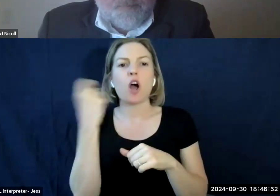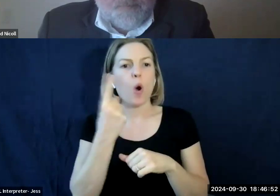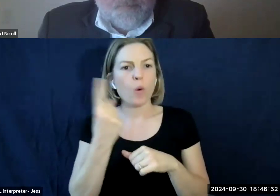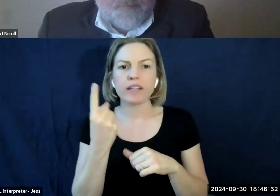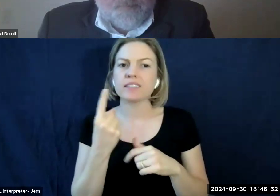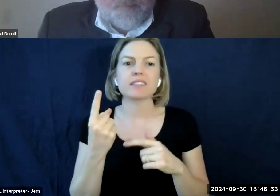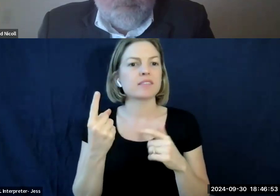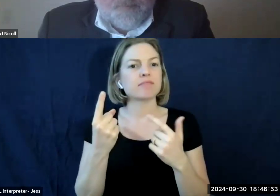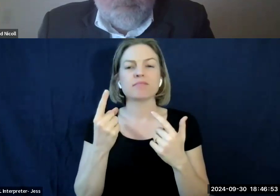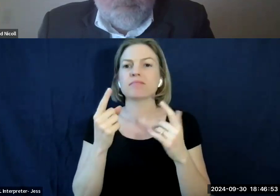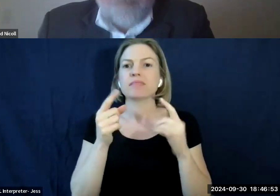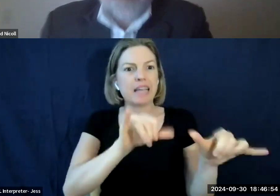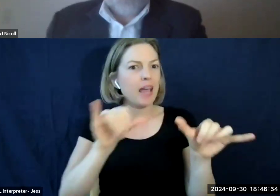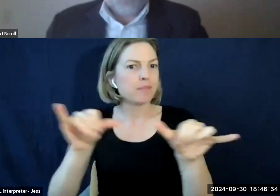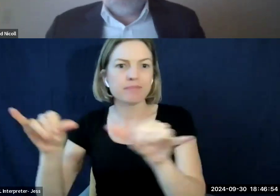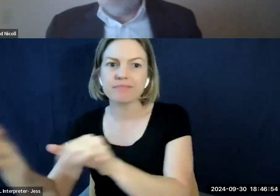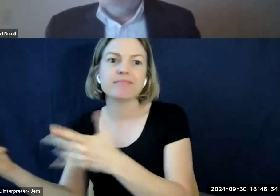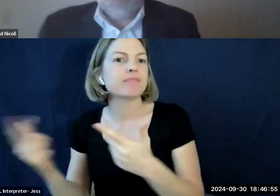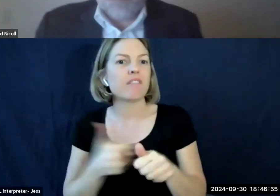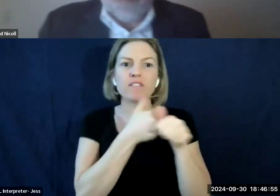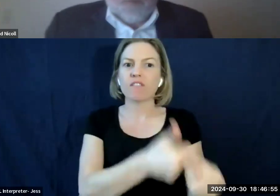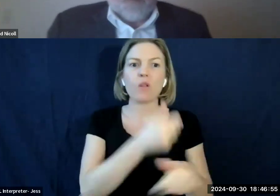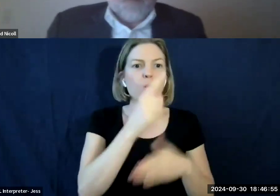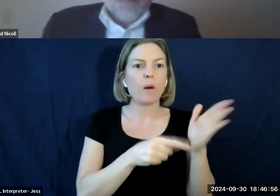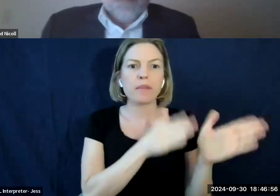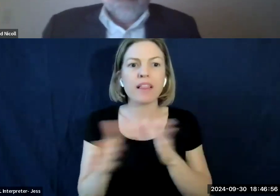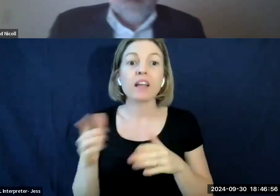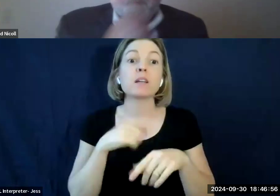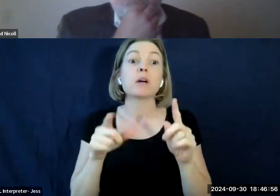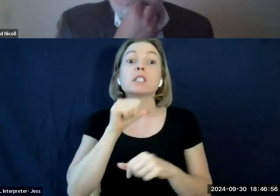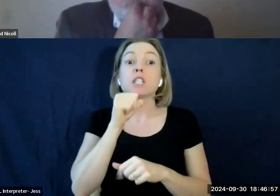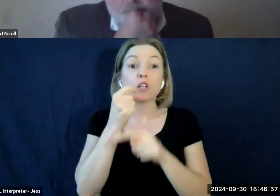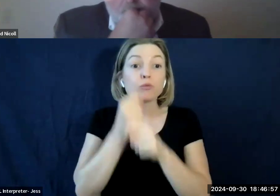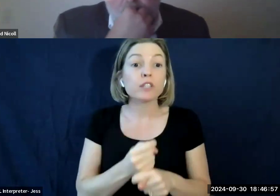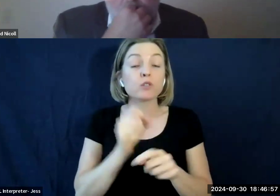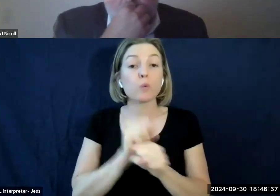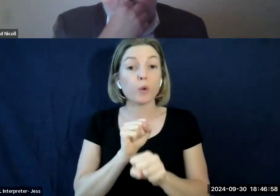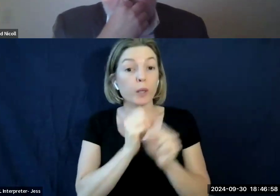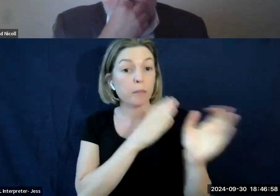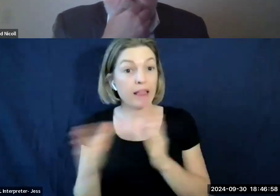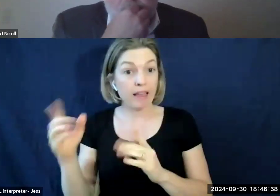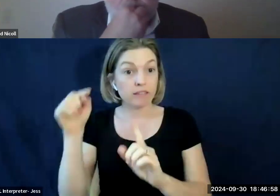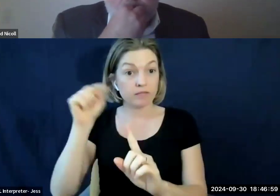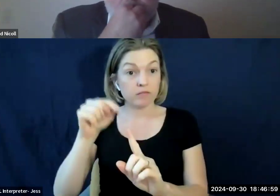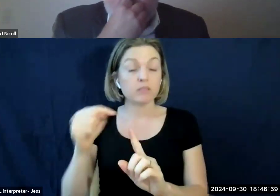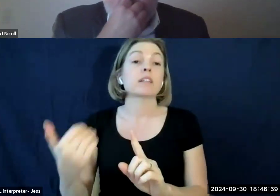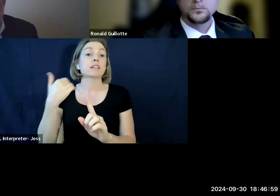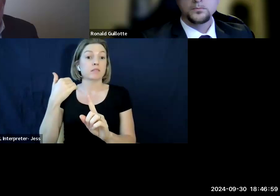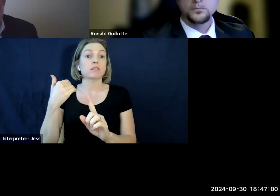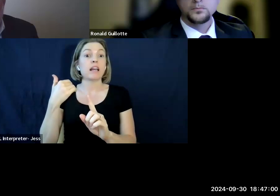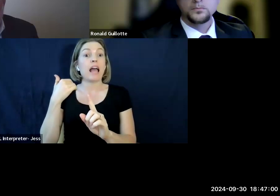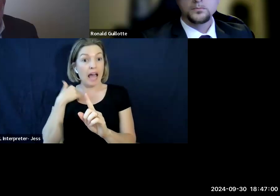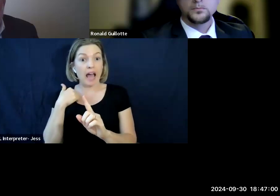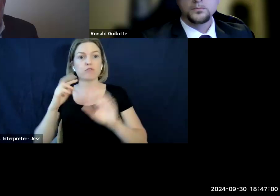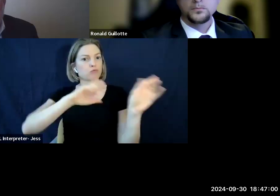construction projects, but the non-traditional work plan has mitigating